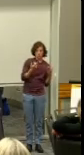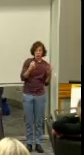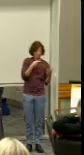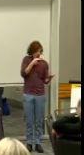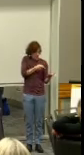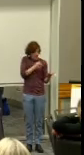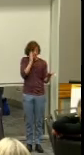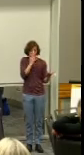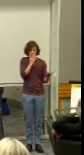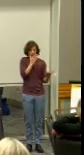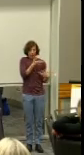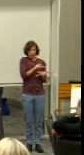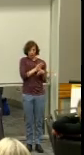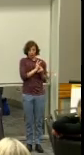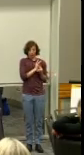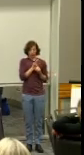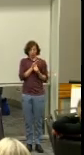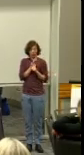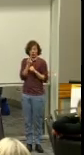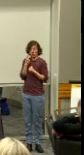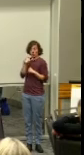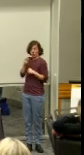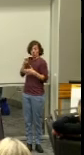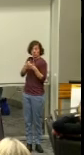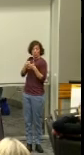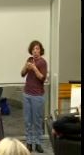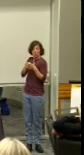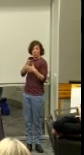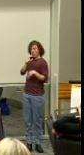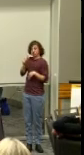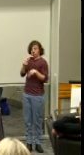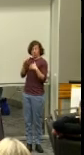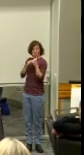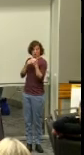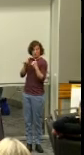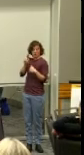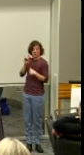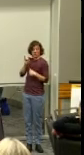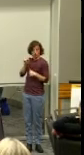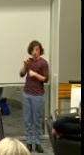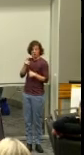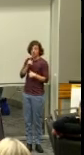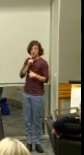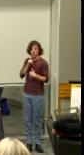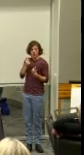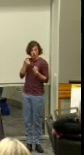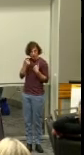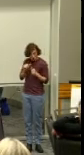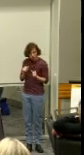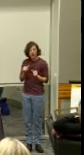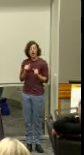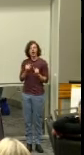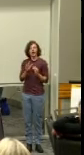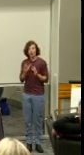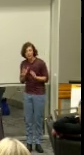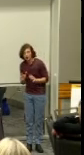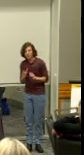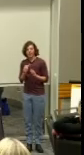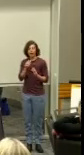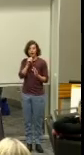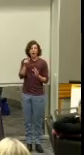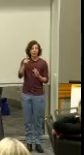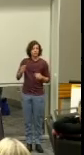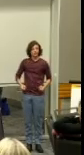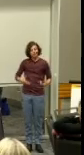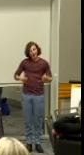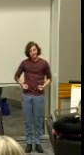that against the costs of what's going on in those other units. And so really trying to be as bare bones as possible, but recognising operational costs, etc.